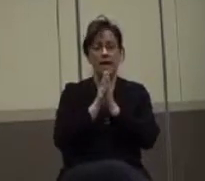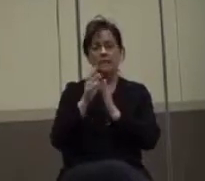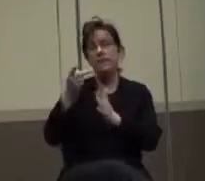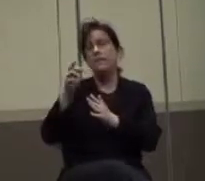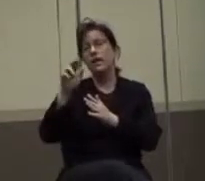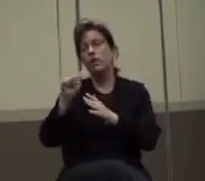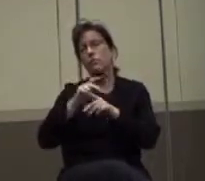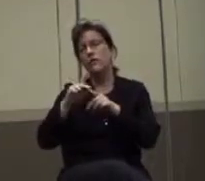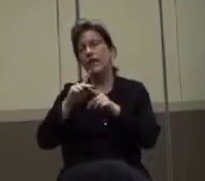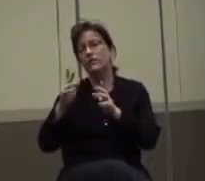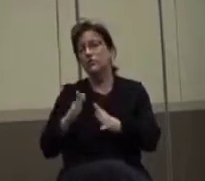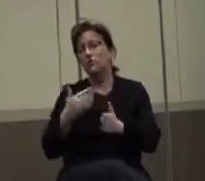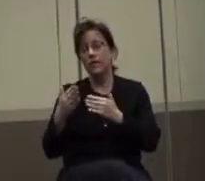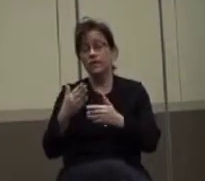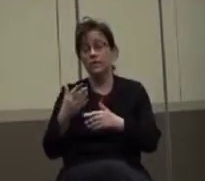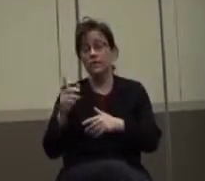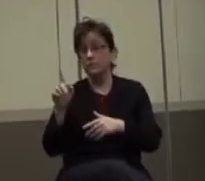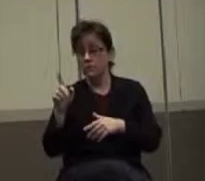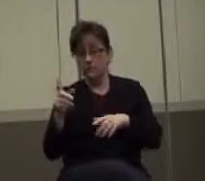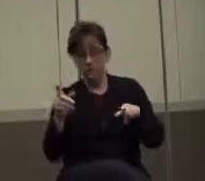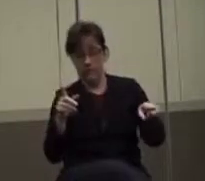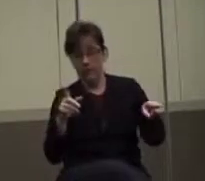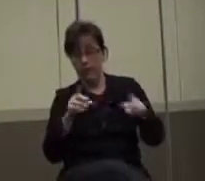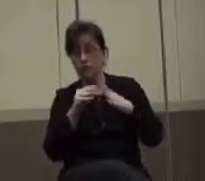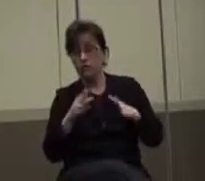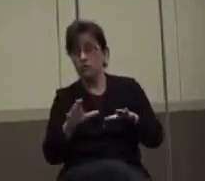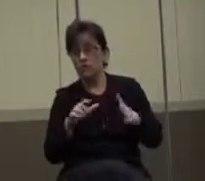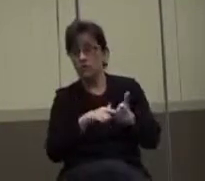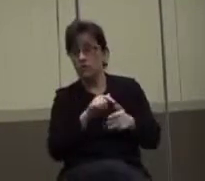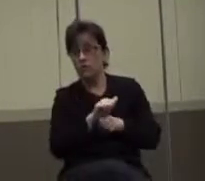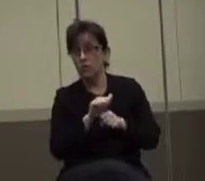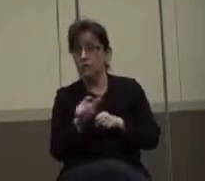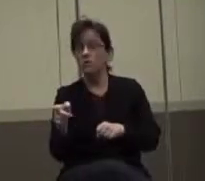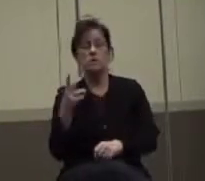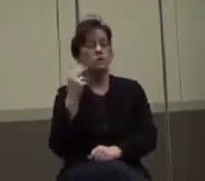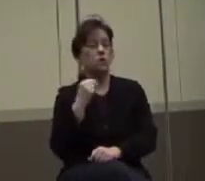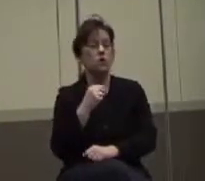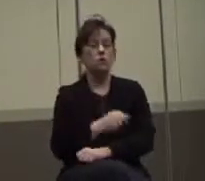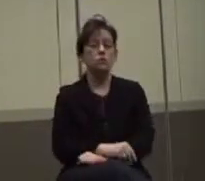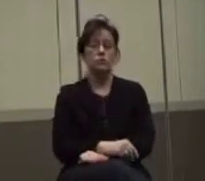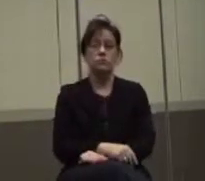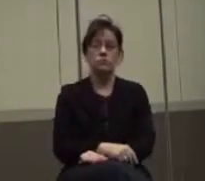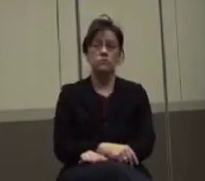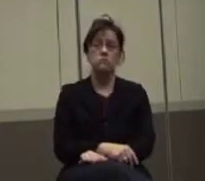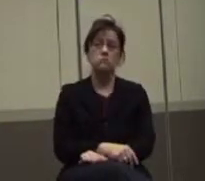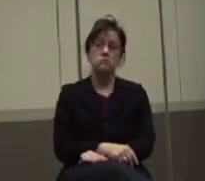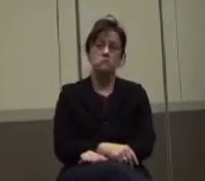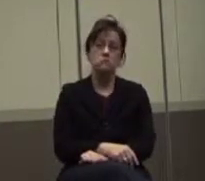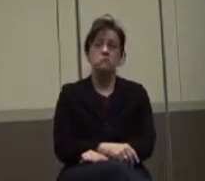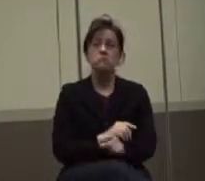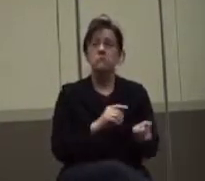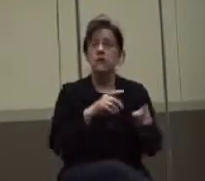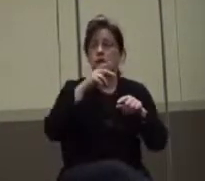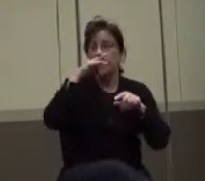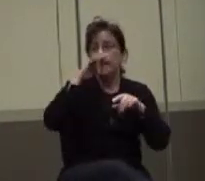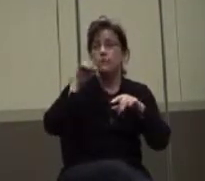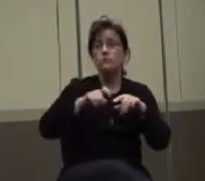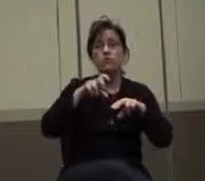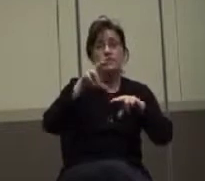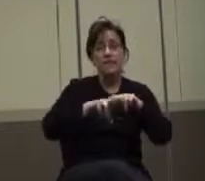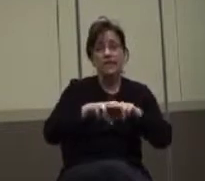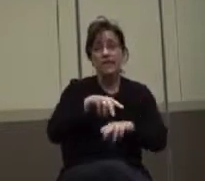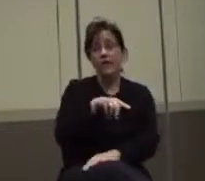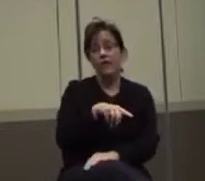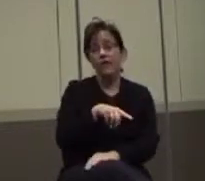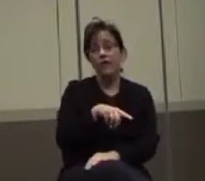this student do this work? The answer is no. Okay, and so the kid is supposed to sit there, and stuff